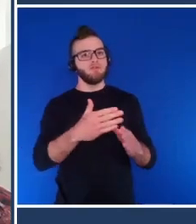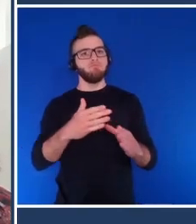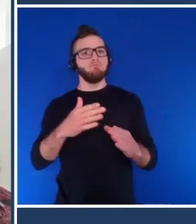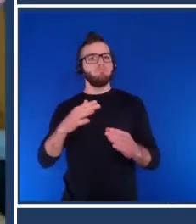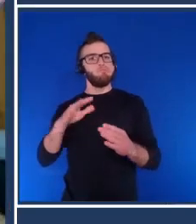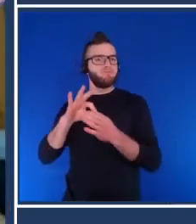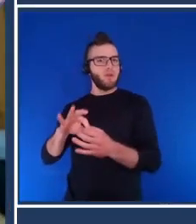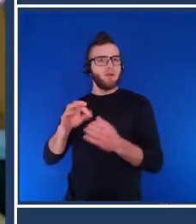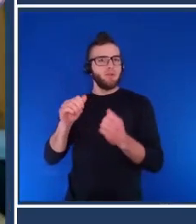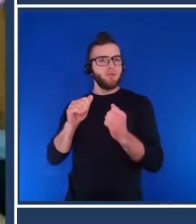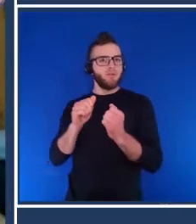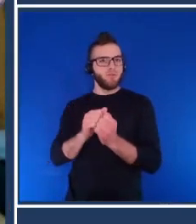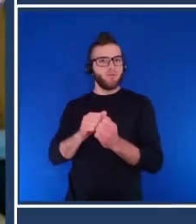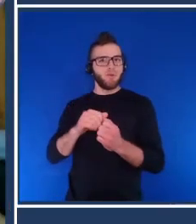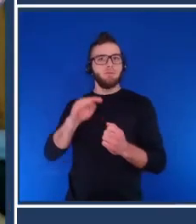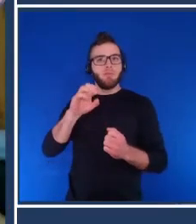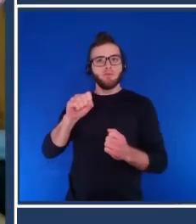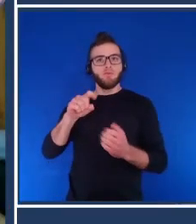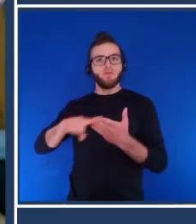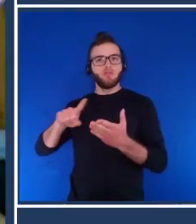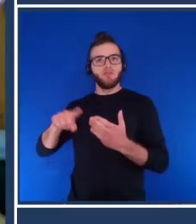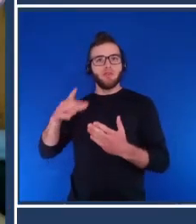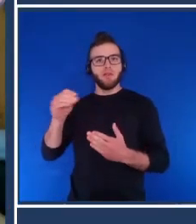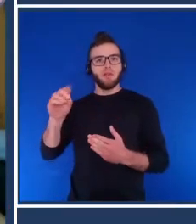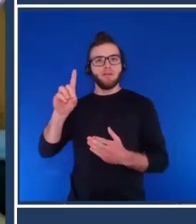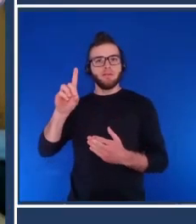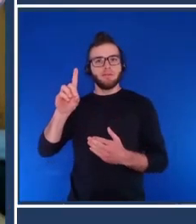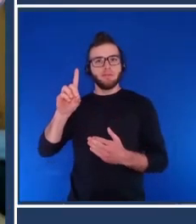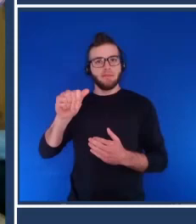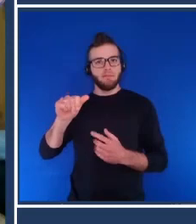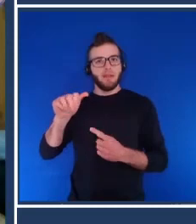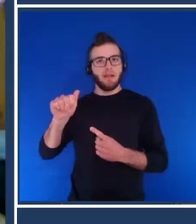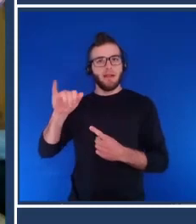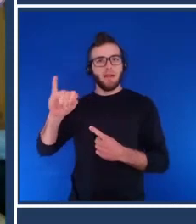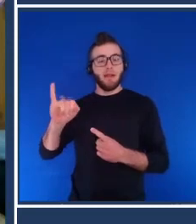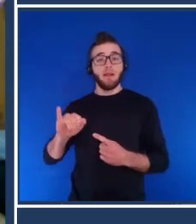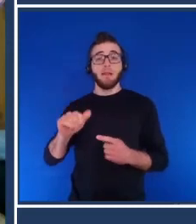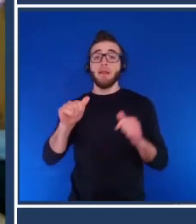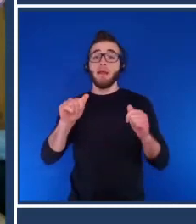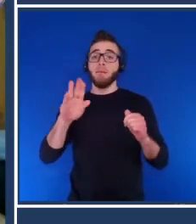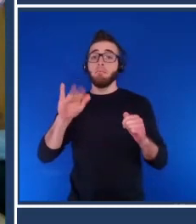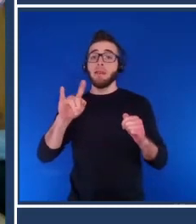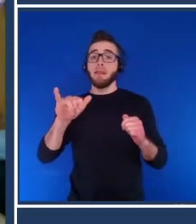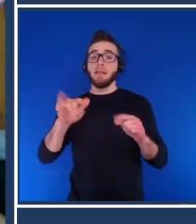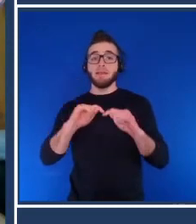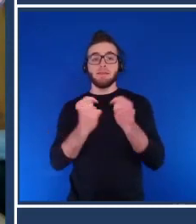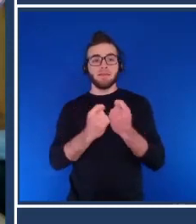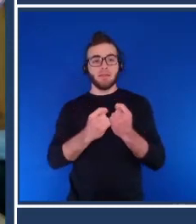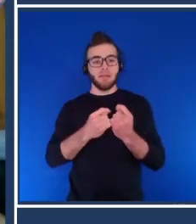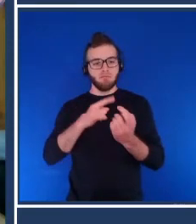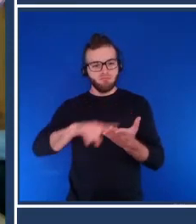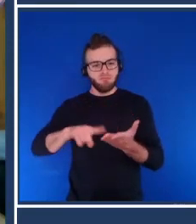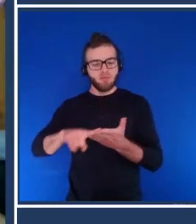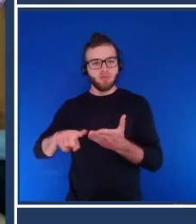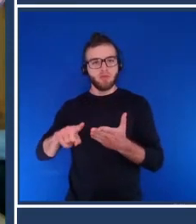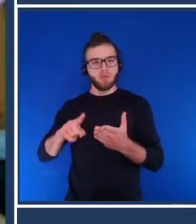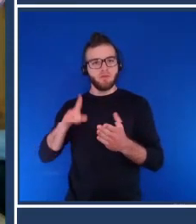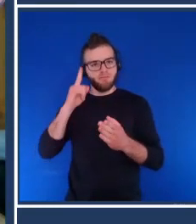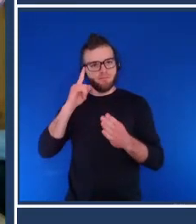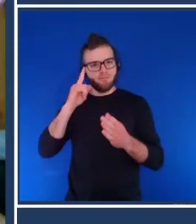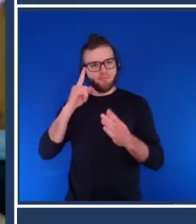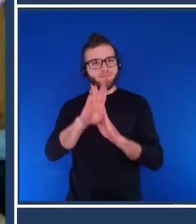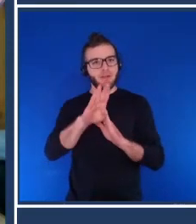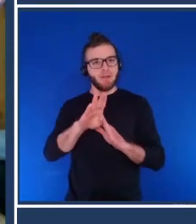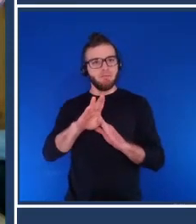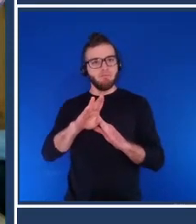and AI. The Ability team conducts research aimed at developing innovative technologies that extend the